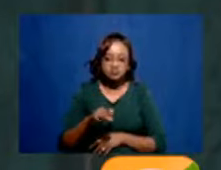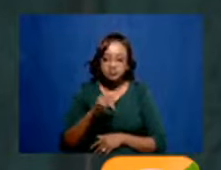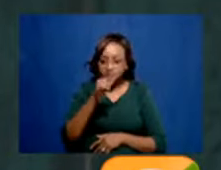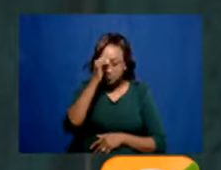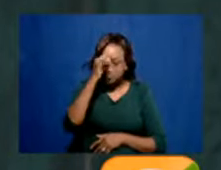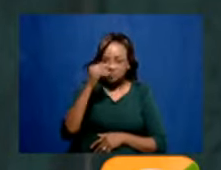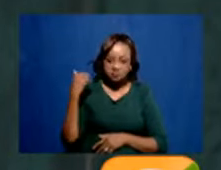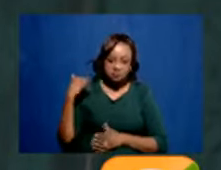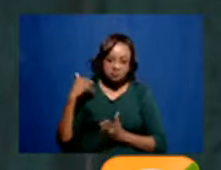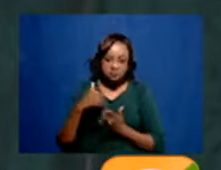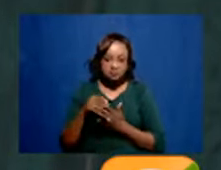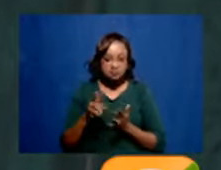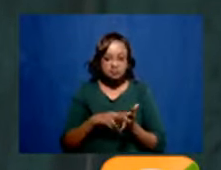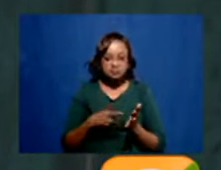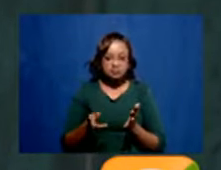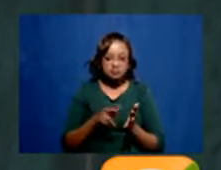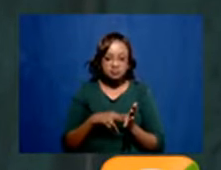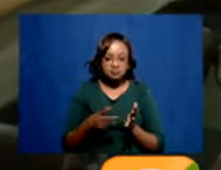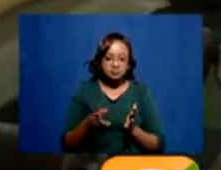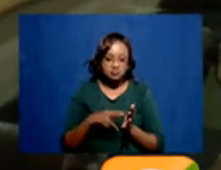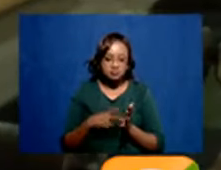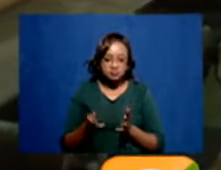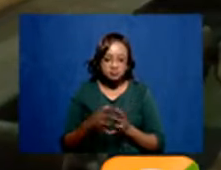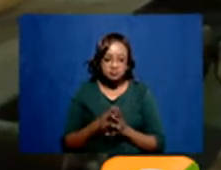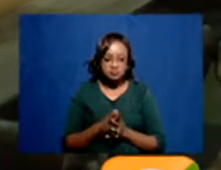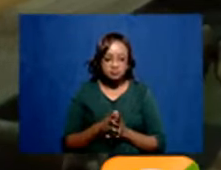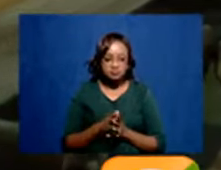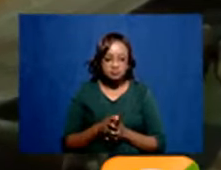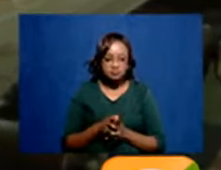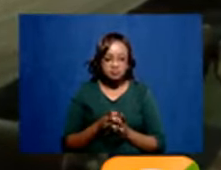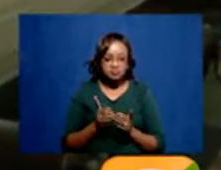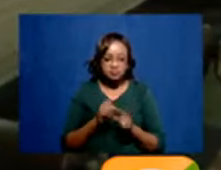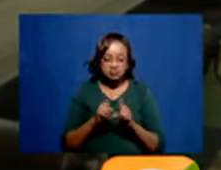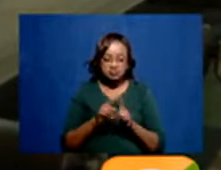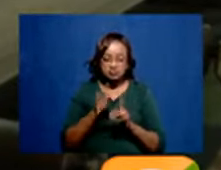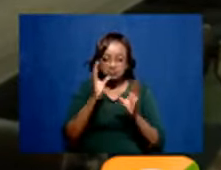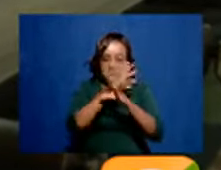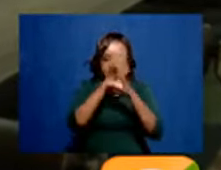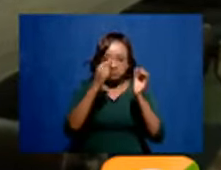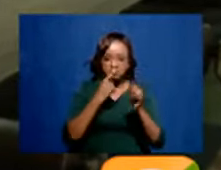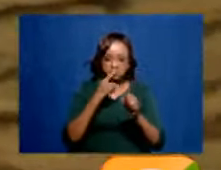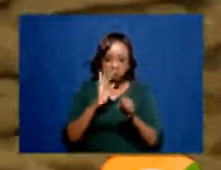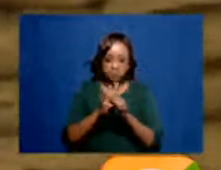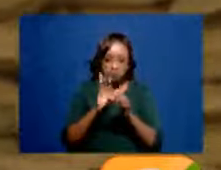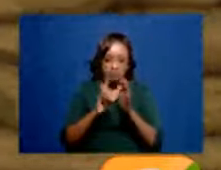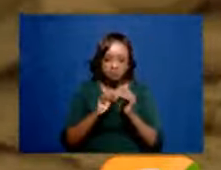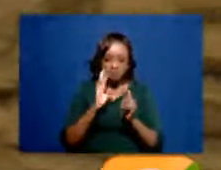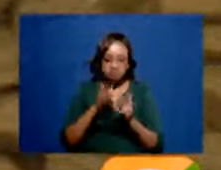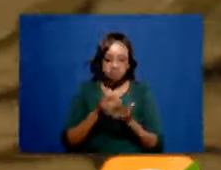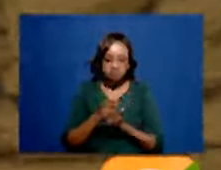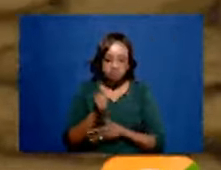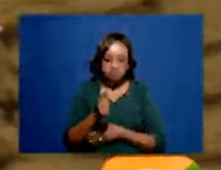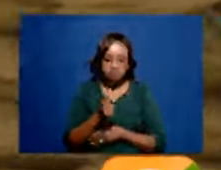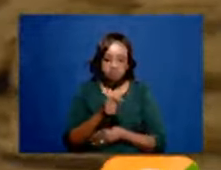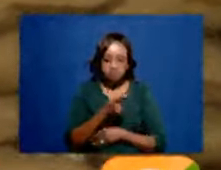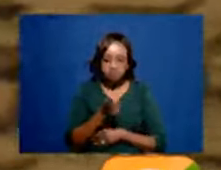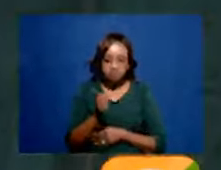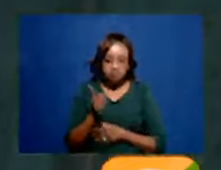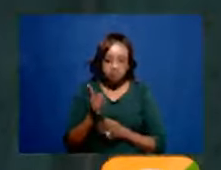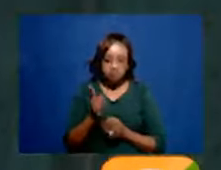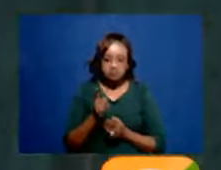ku write off, they did not succeed. Besides the waiver, the president also promised to settle the farmers' dues by